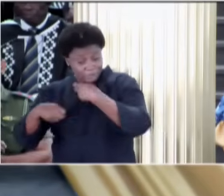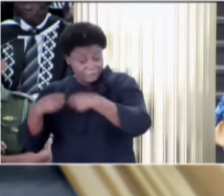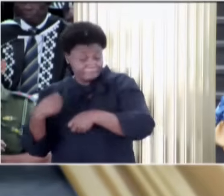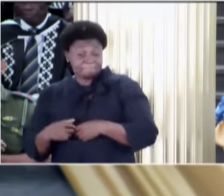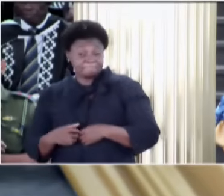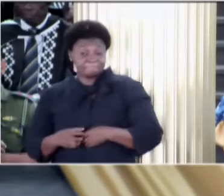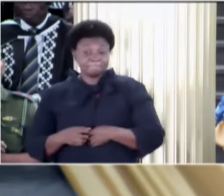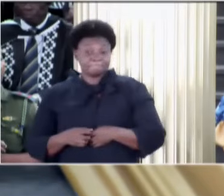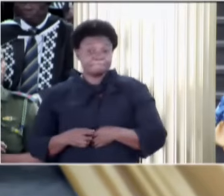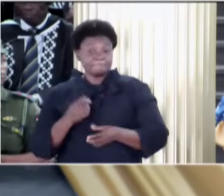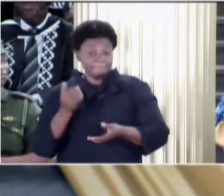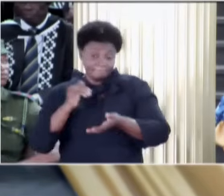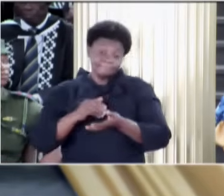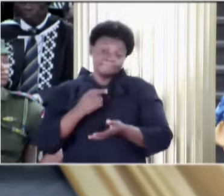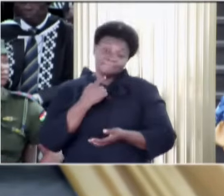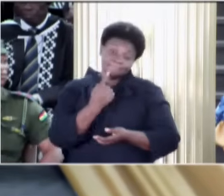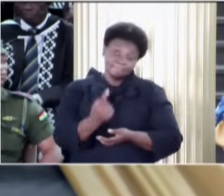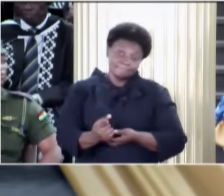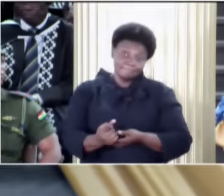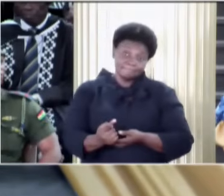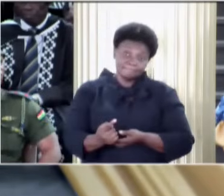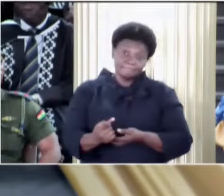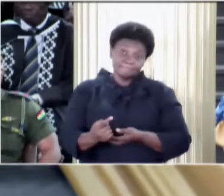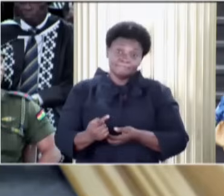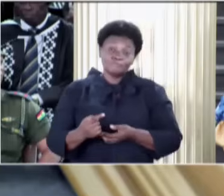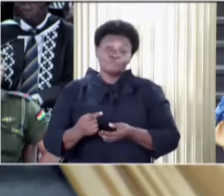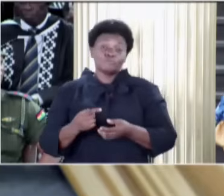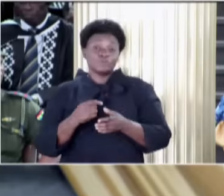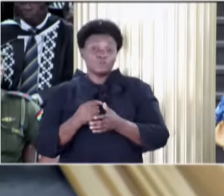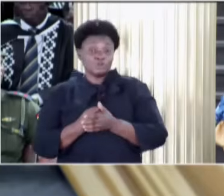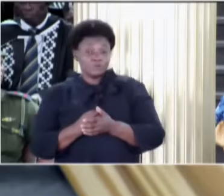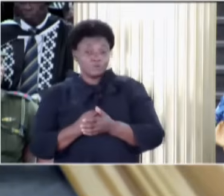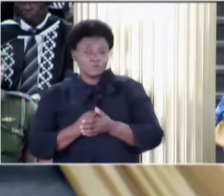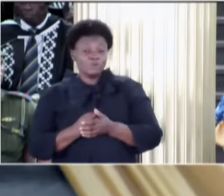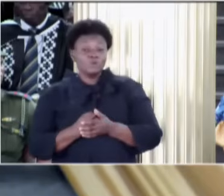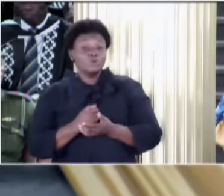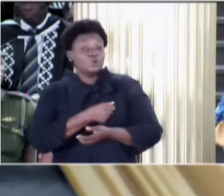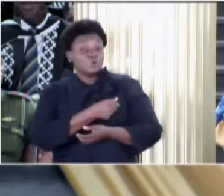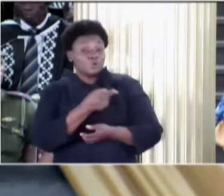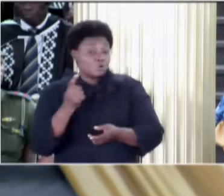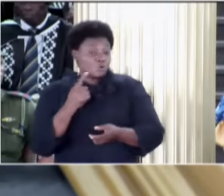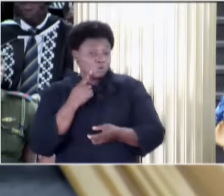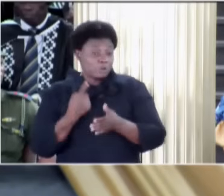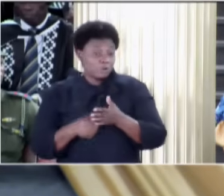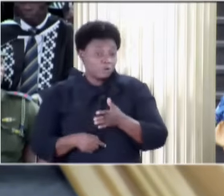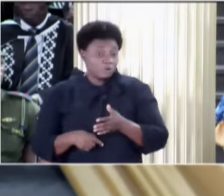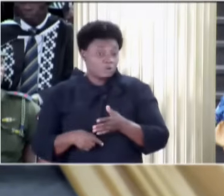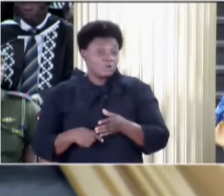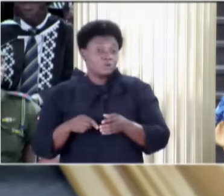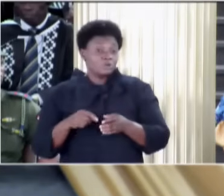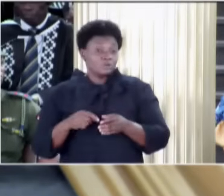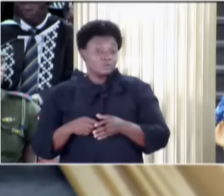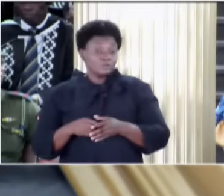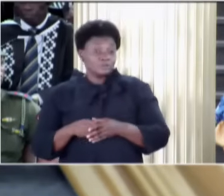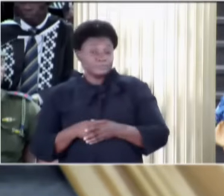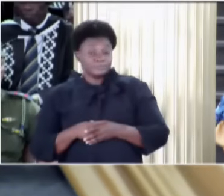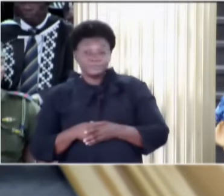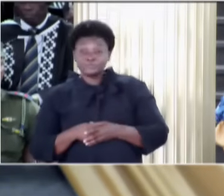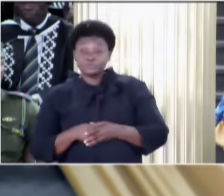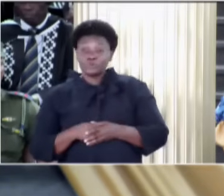say this. A role model may inspire you. Your mentor, how many of you have